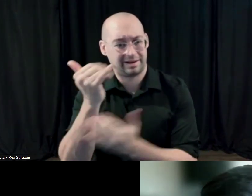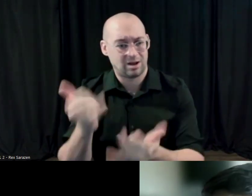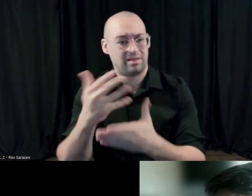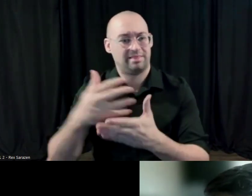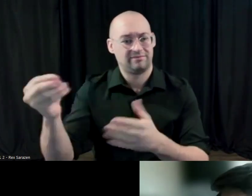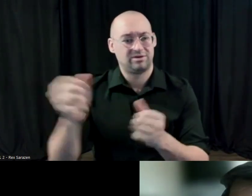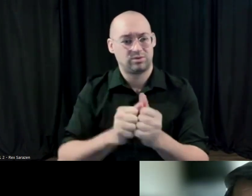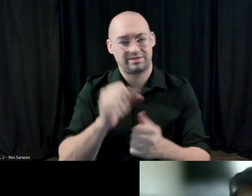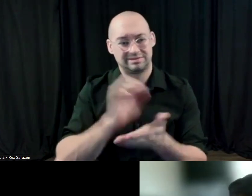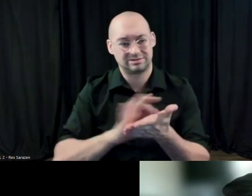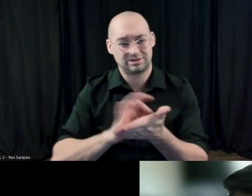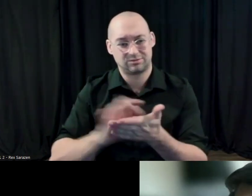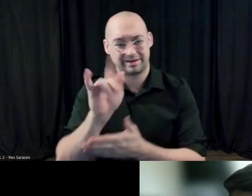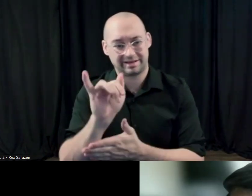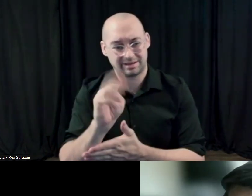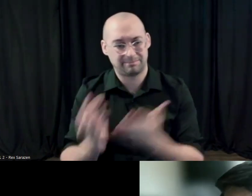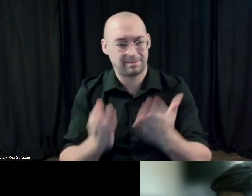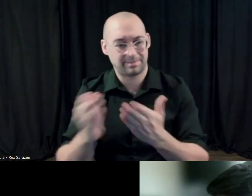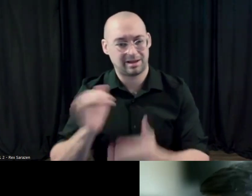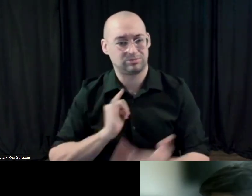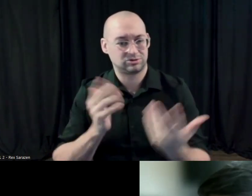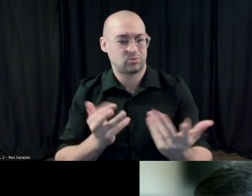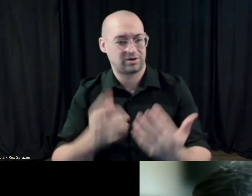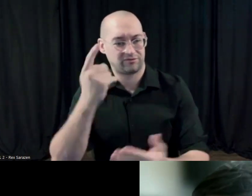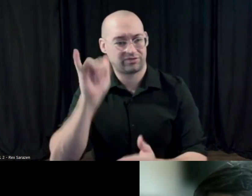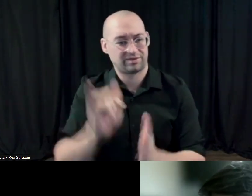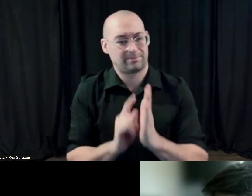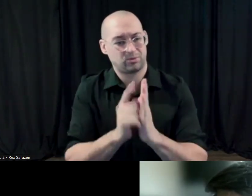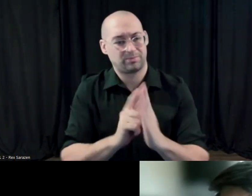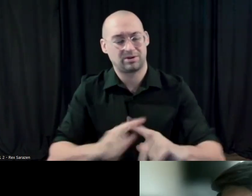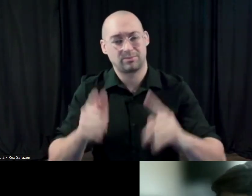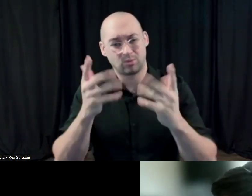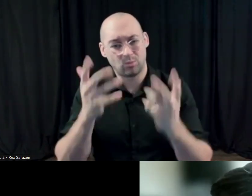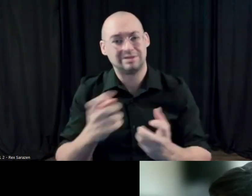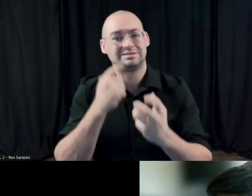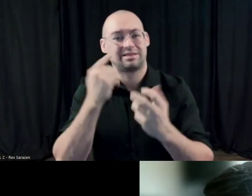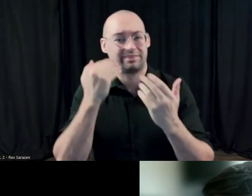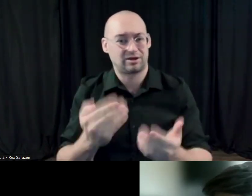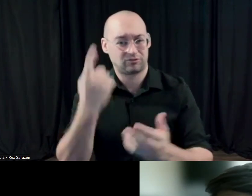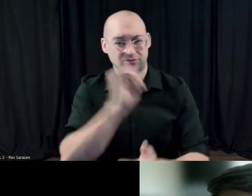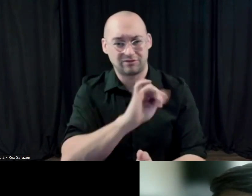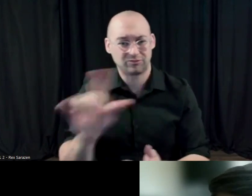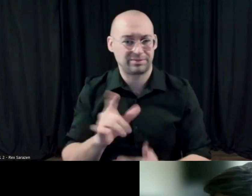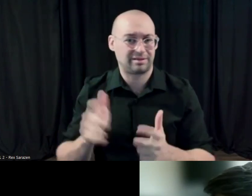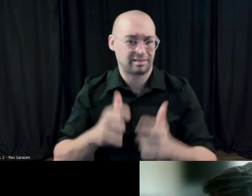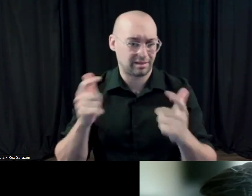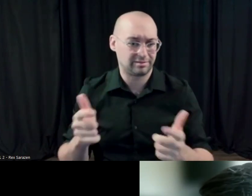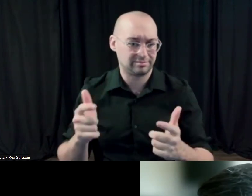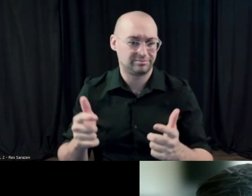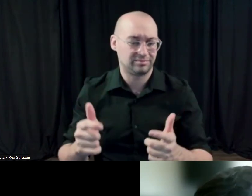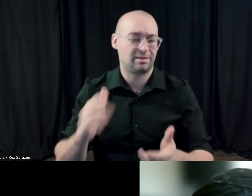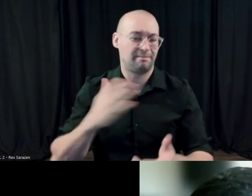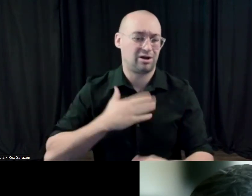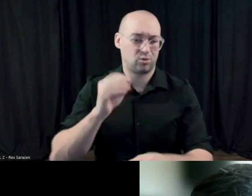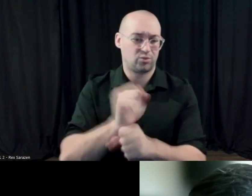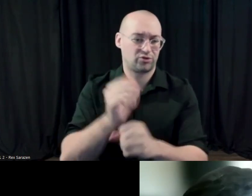Secretary Kim. Maybe I was waiting for that moment. But I just want to say thank you so much to everyone and to all my colleagues.